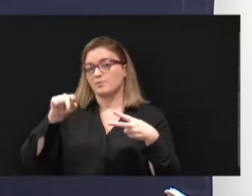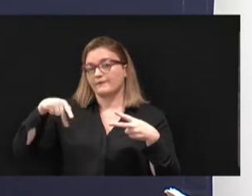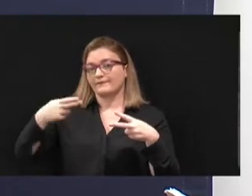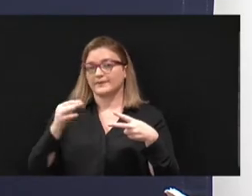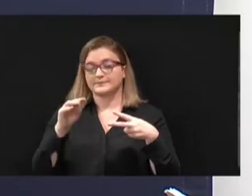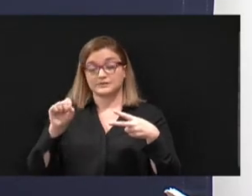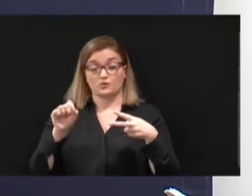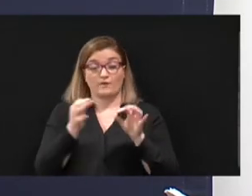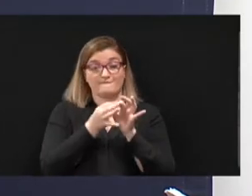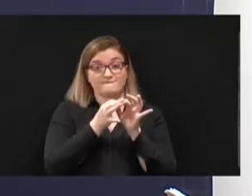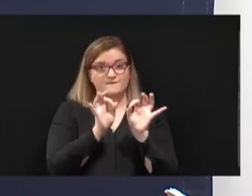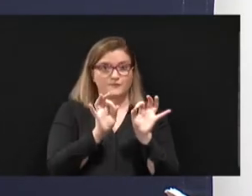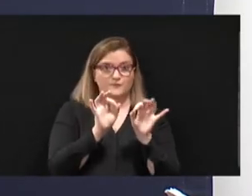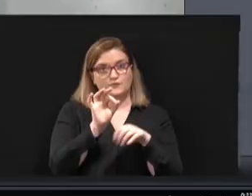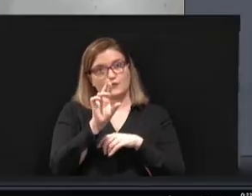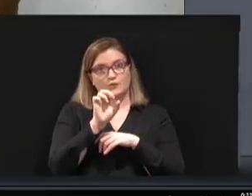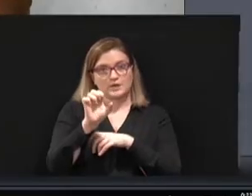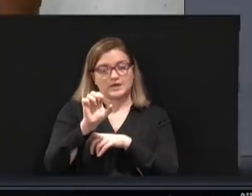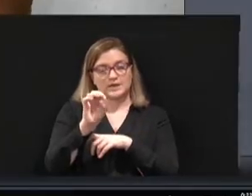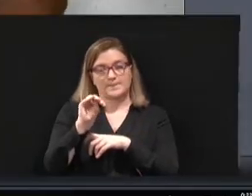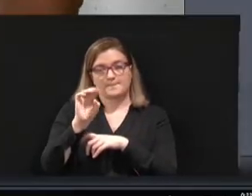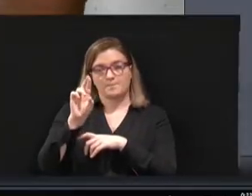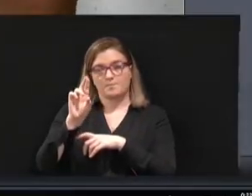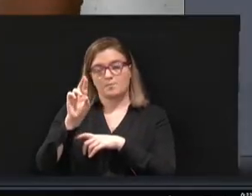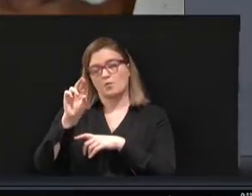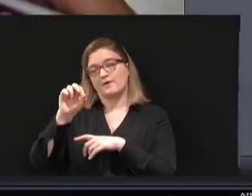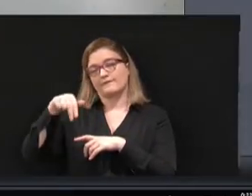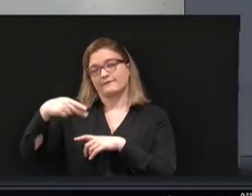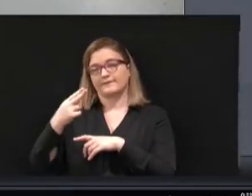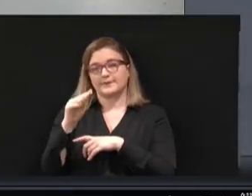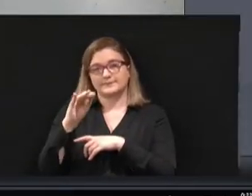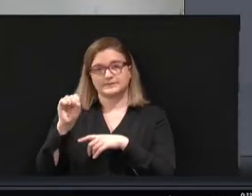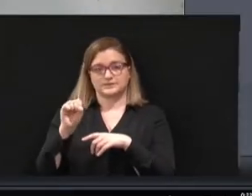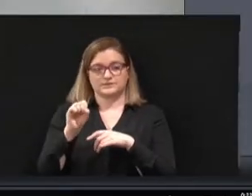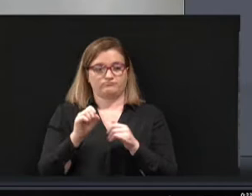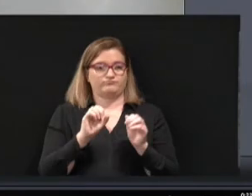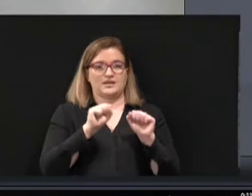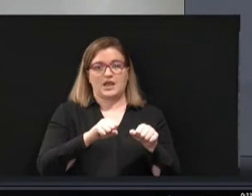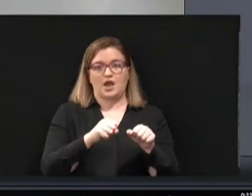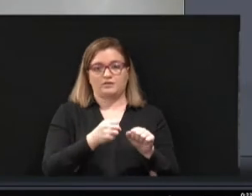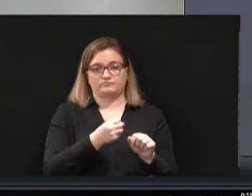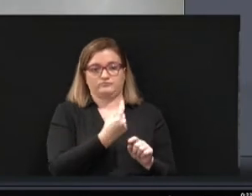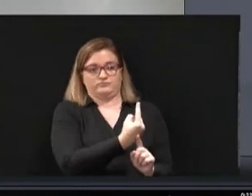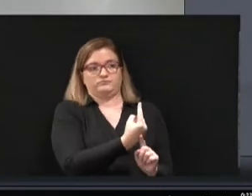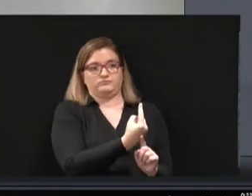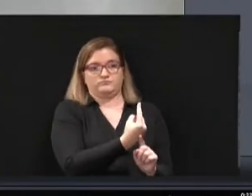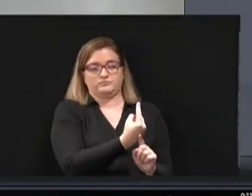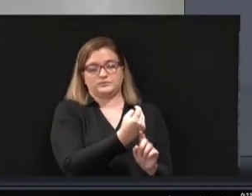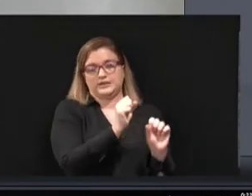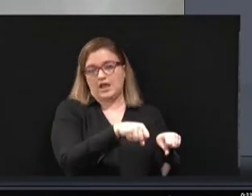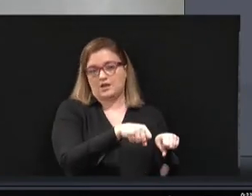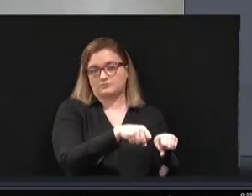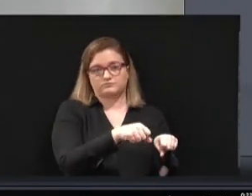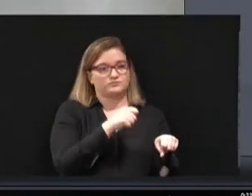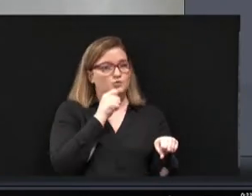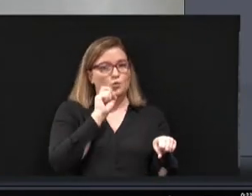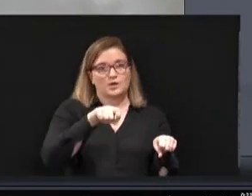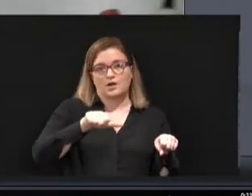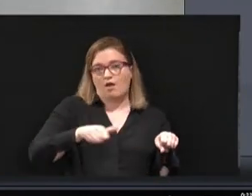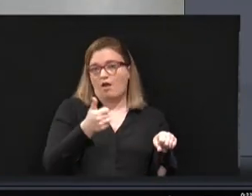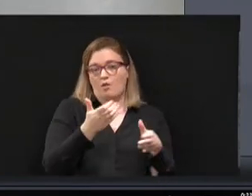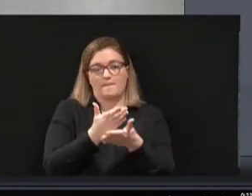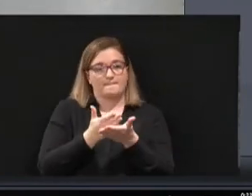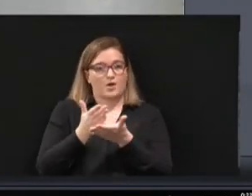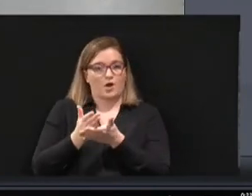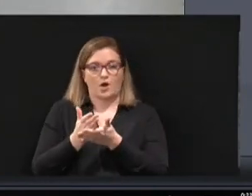free morphemes stand by themselves. And they don't need anything to make a word. So if